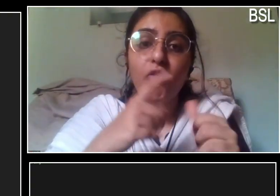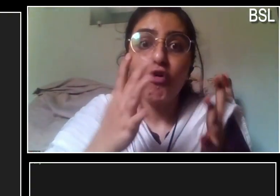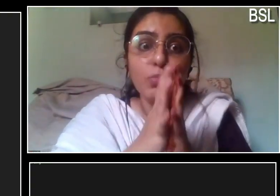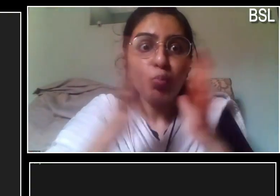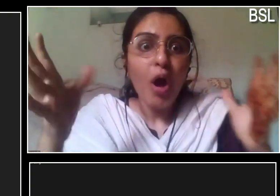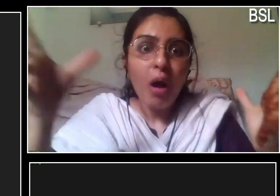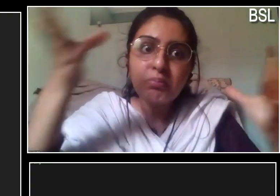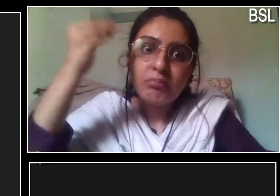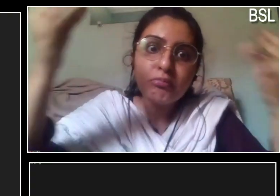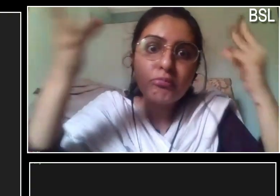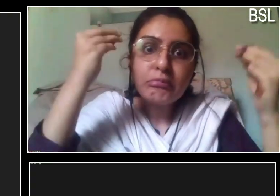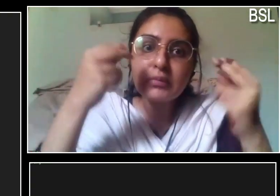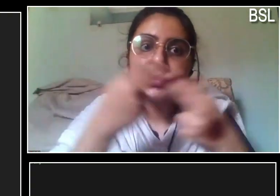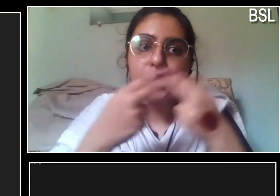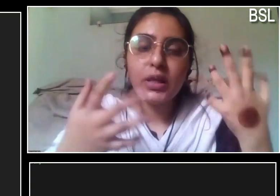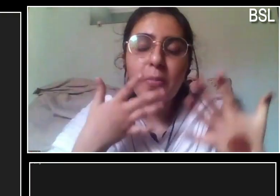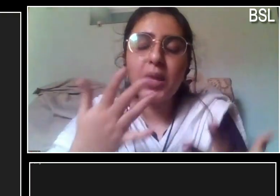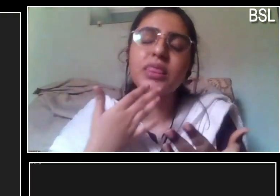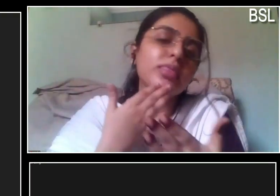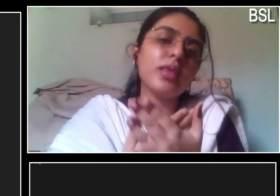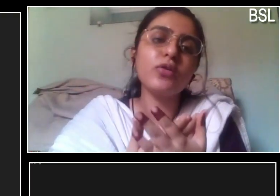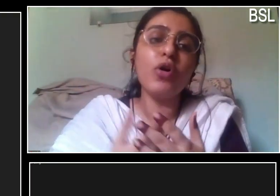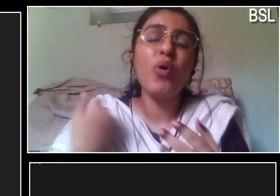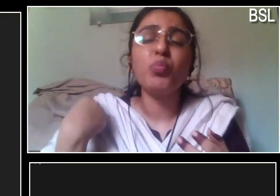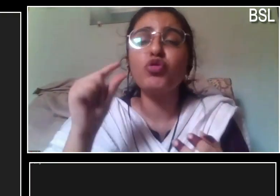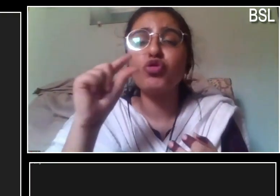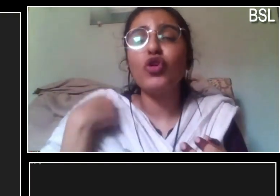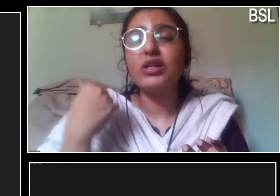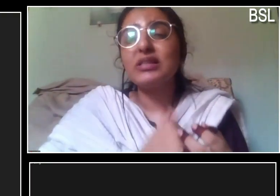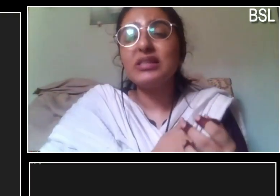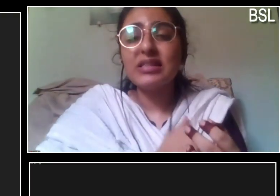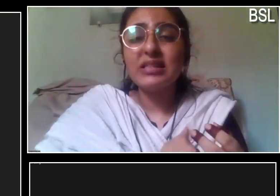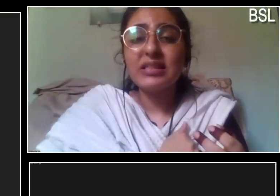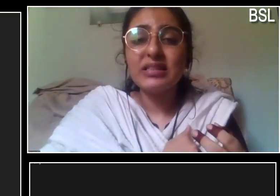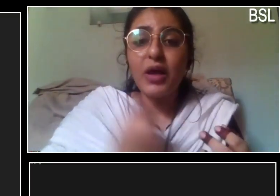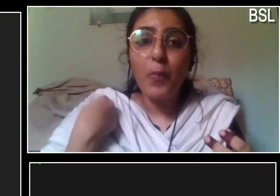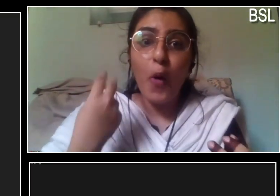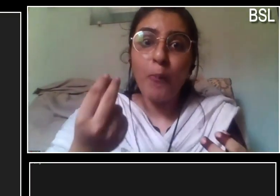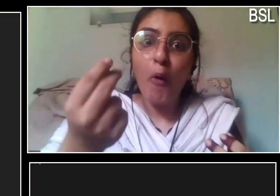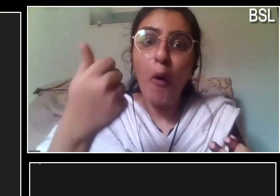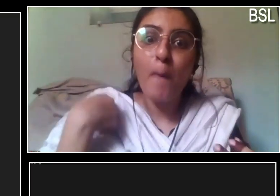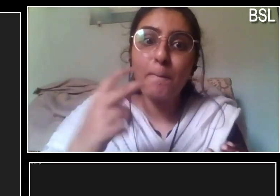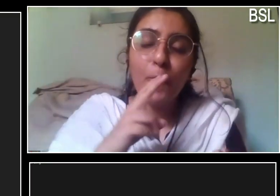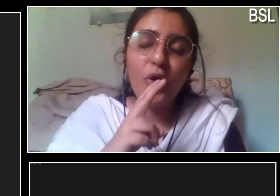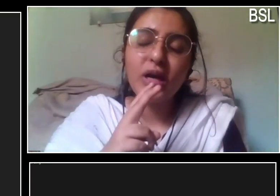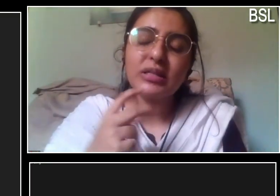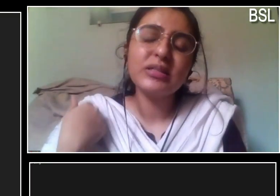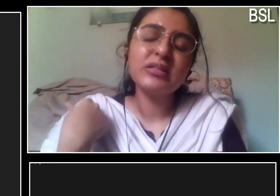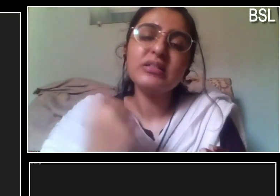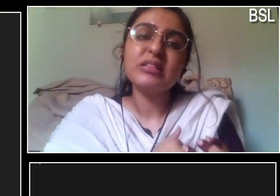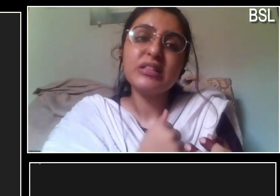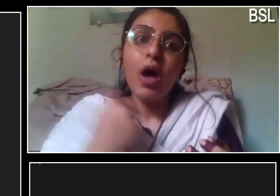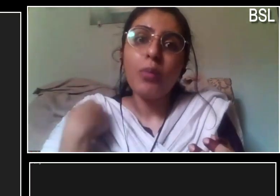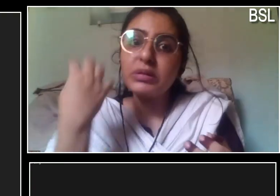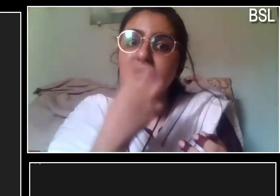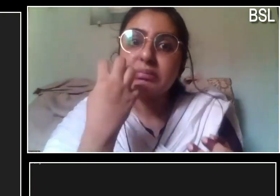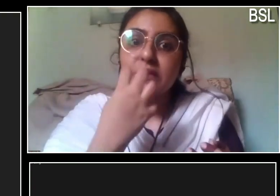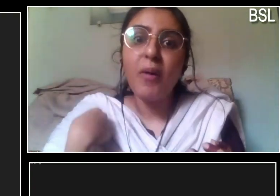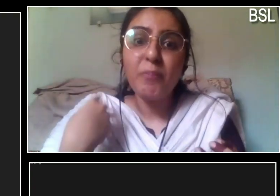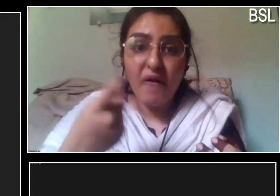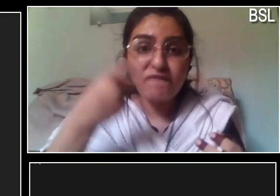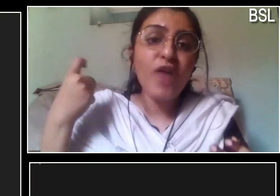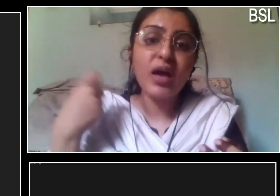intervention. And I do apologize for speaking very fast. I understand that I've been speaking a bit